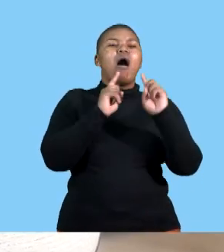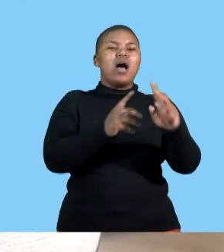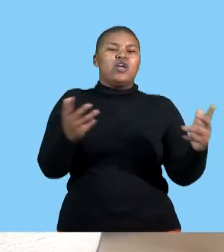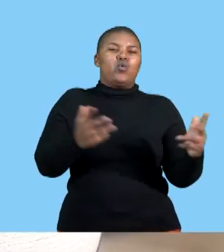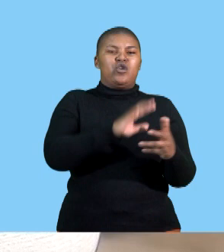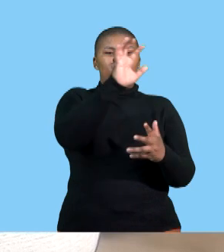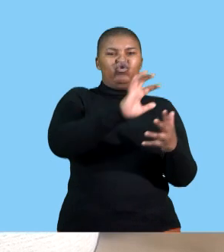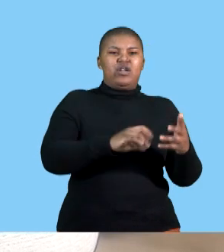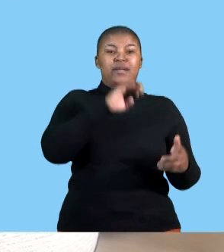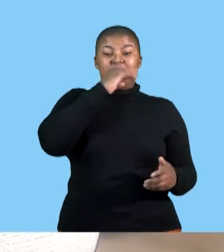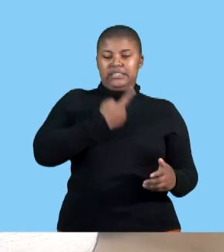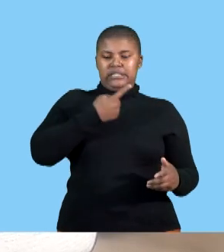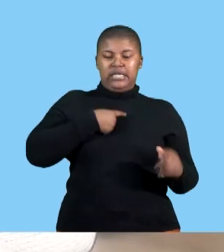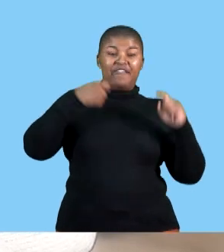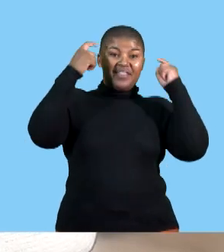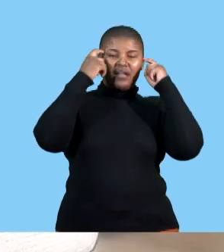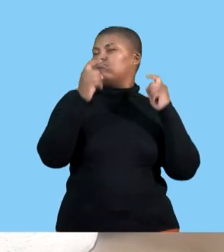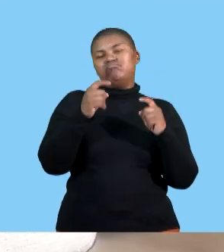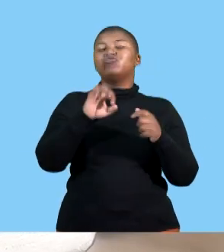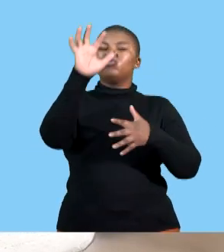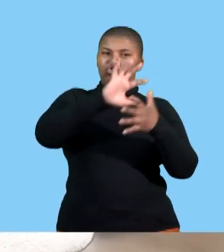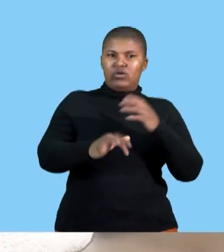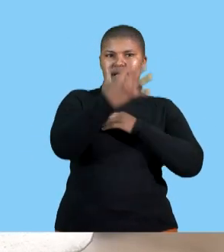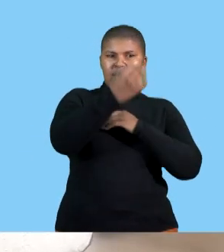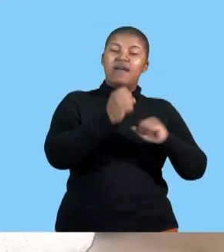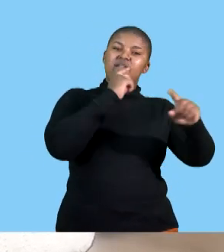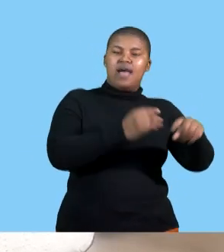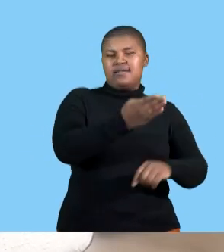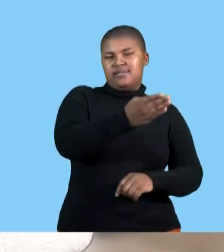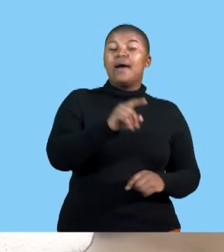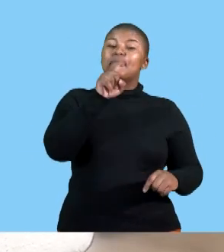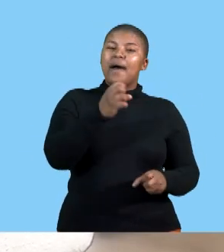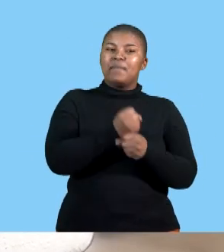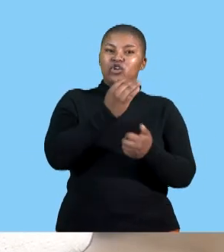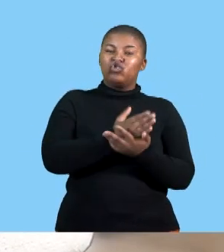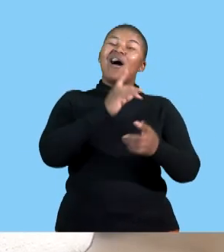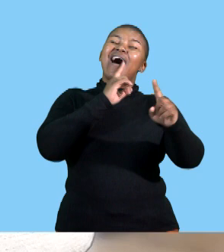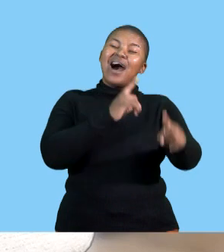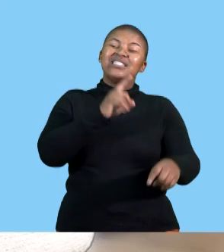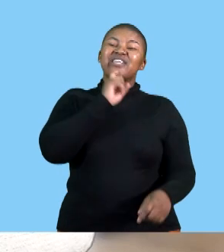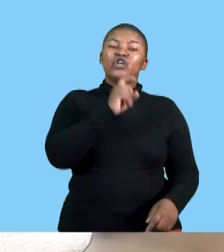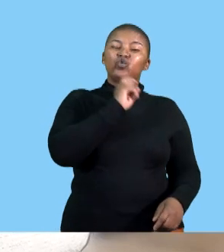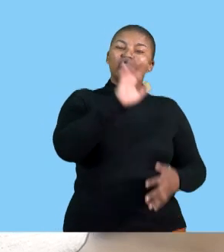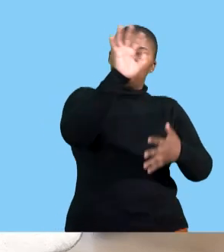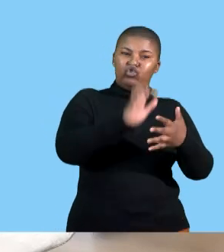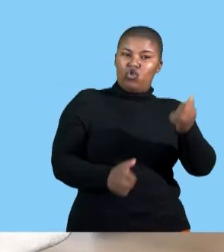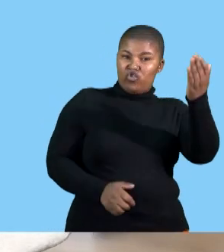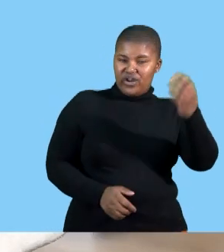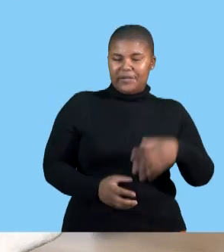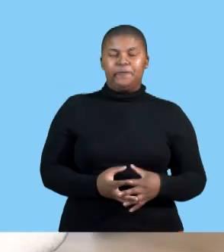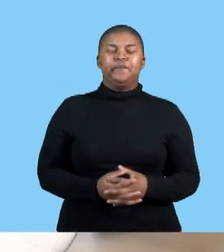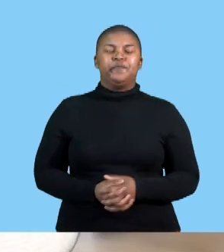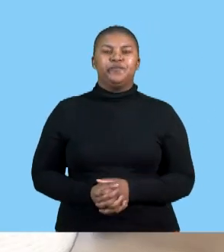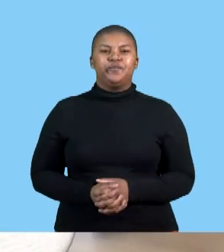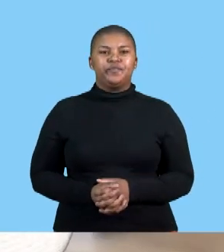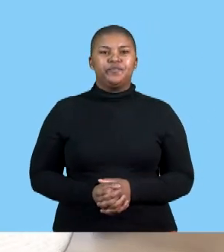the scenario. It does not come anywhere else but from the scenario. Therefore, it means you have to answer it as